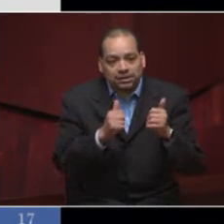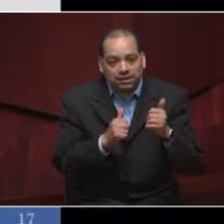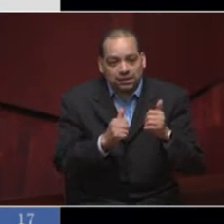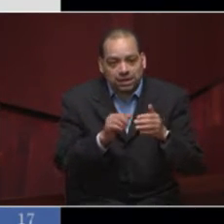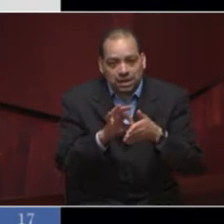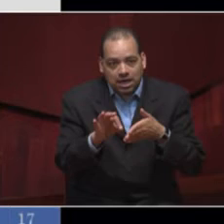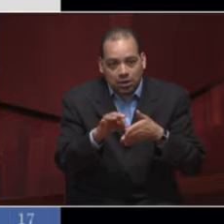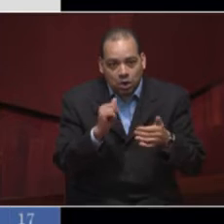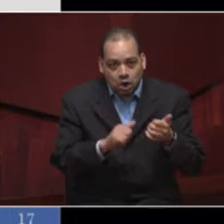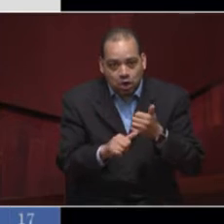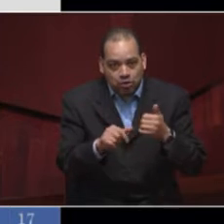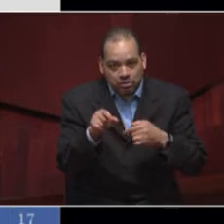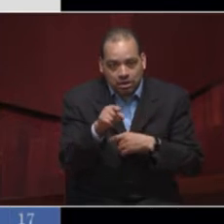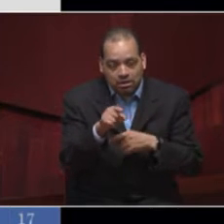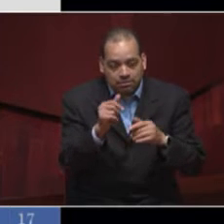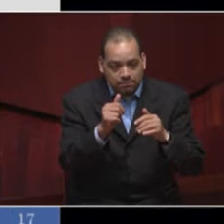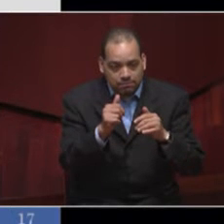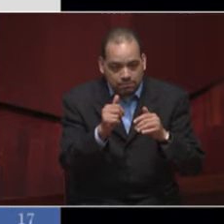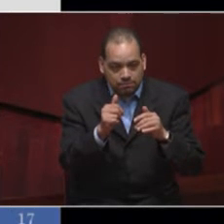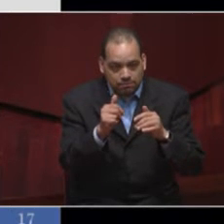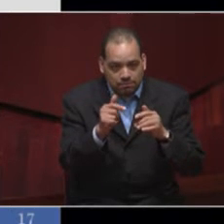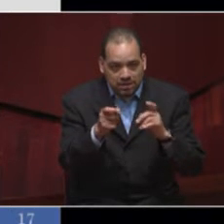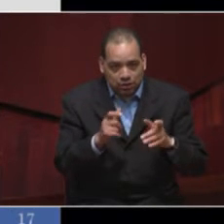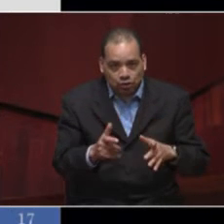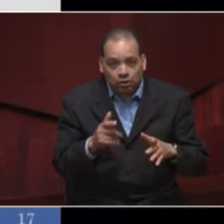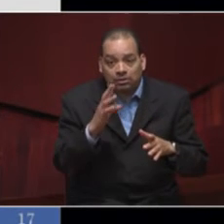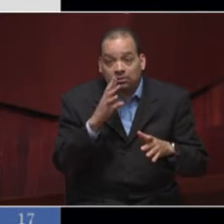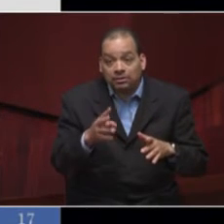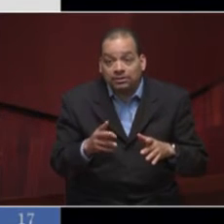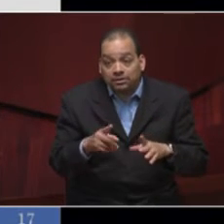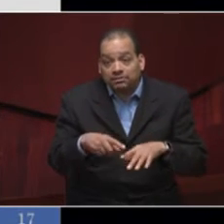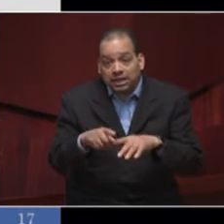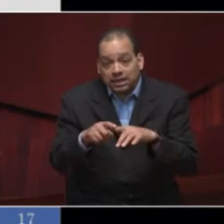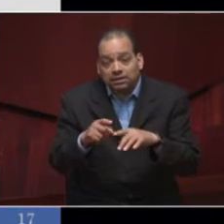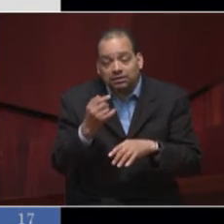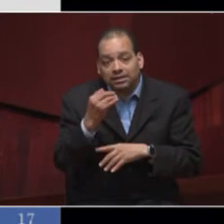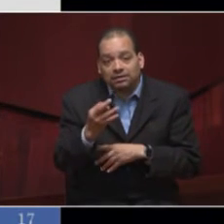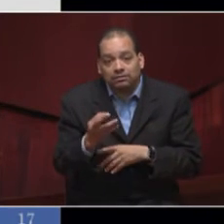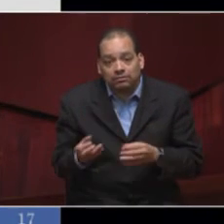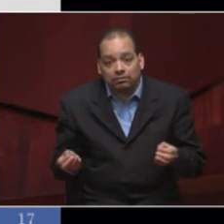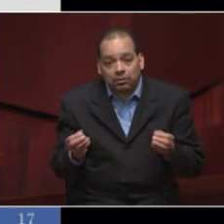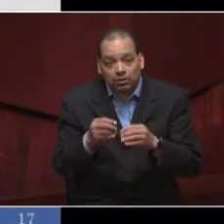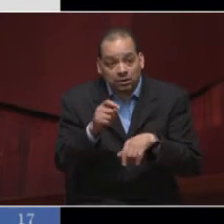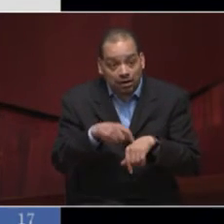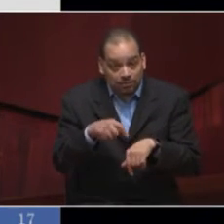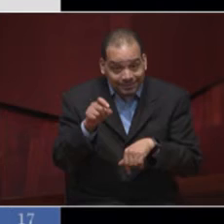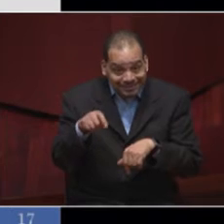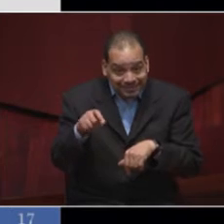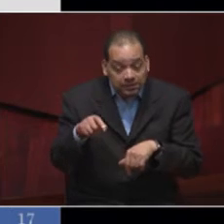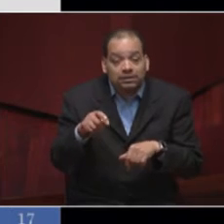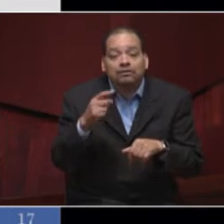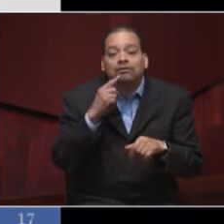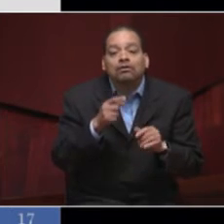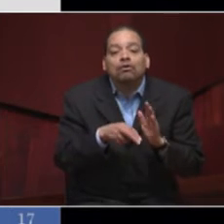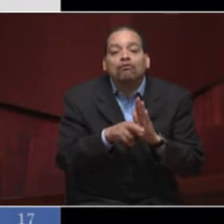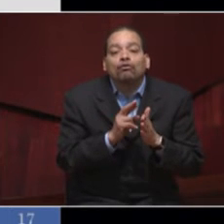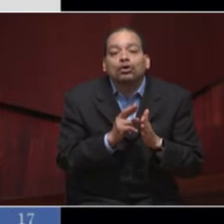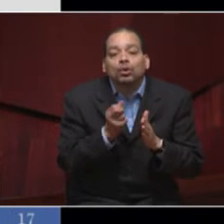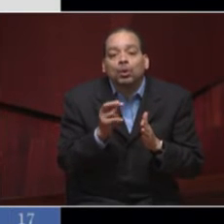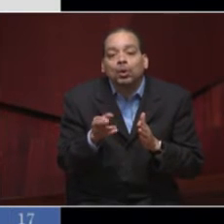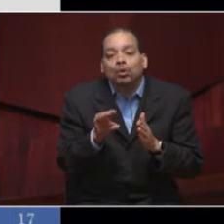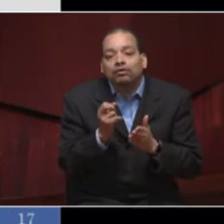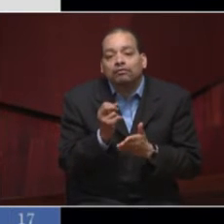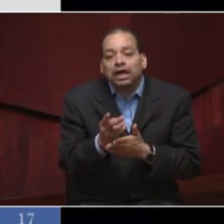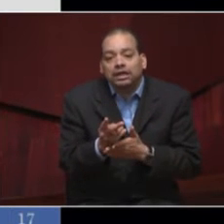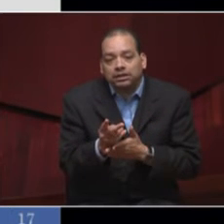account manager will be suspended. So if more time is needed on your part to review or validate your